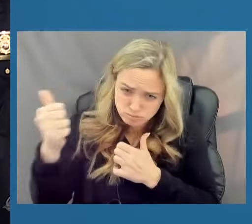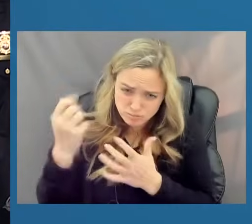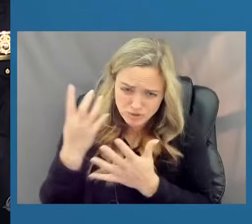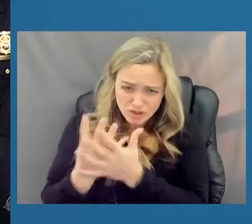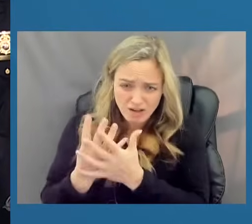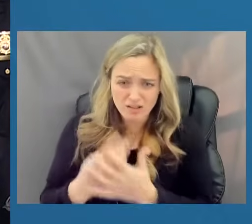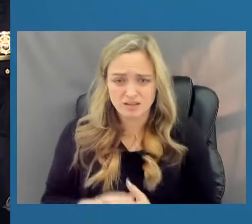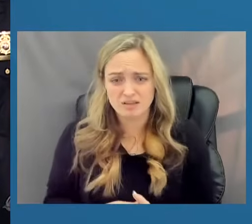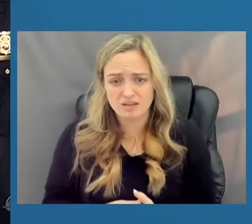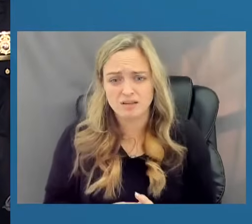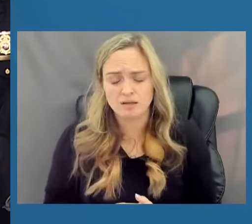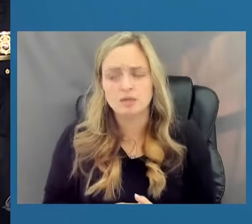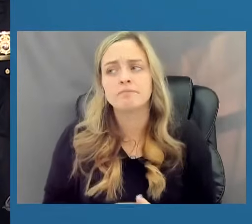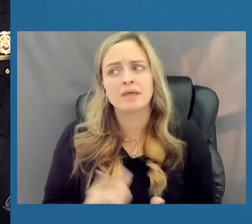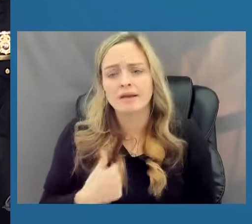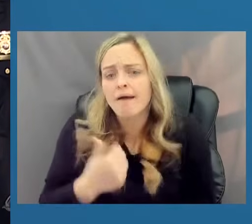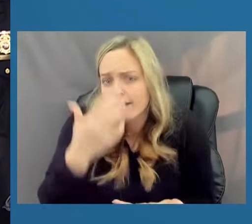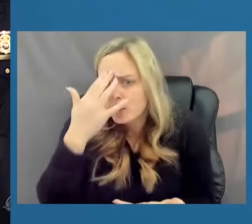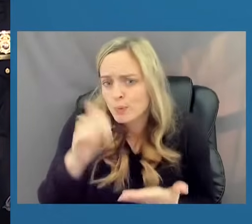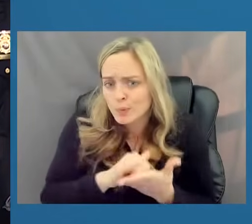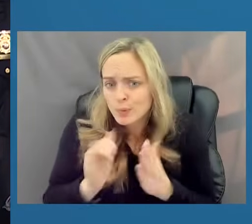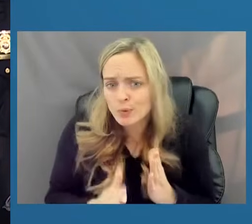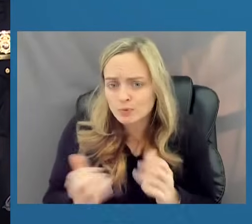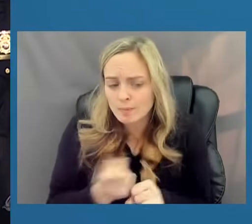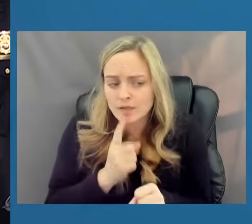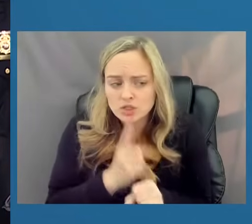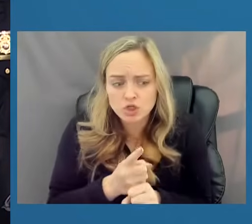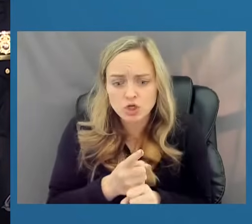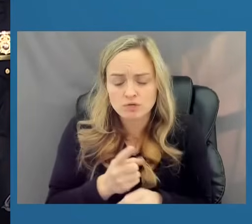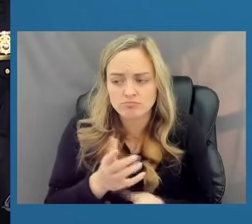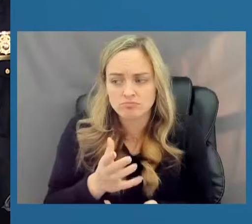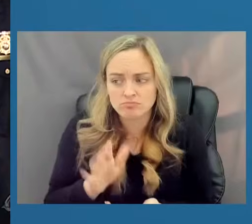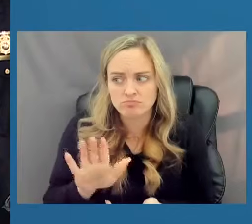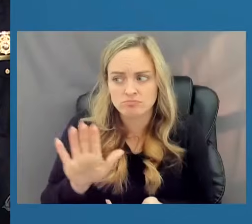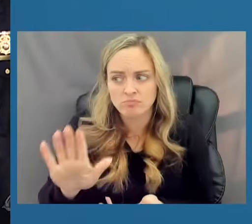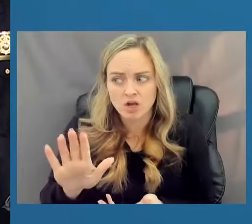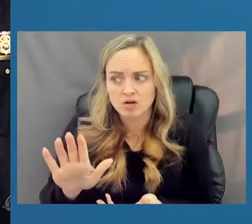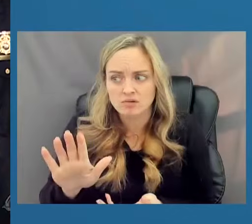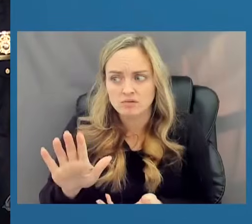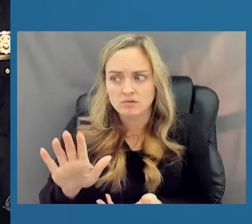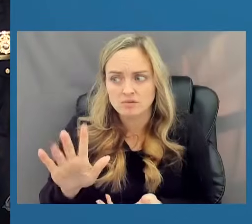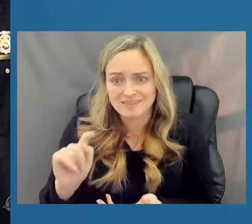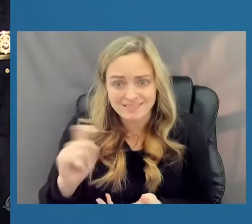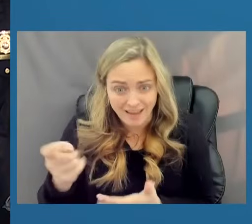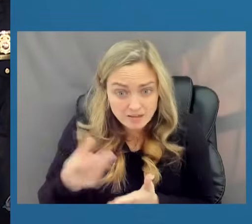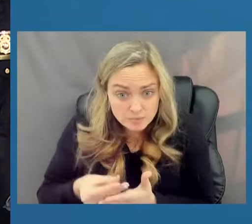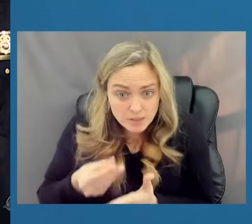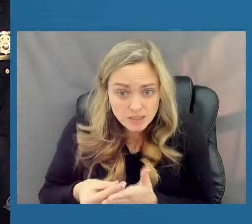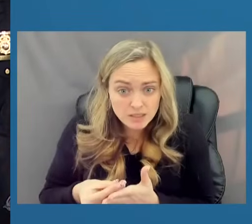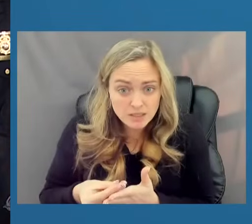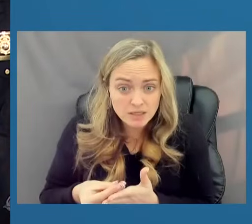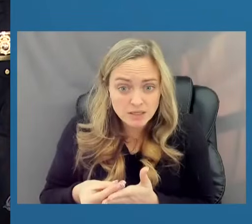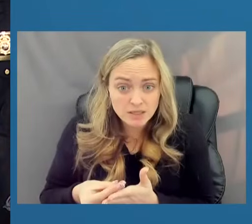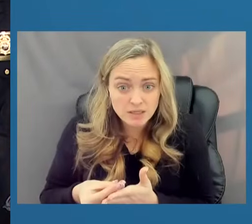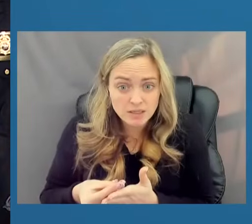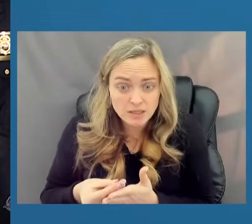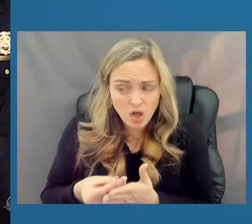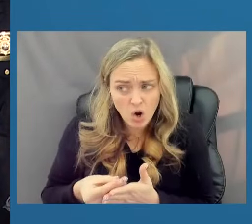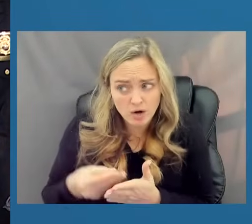And I know New Yorkers want to make sure that their hard-earned tax dollars are spent